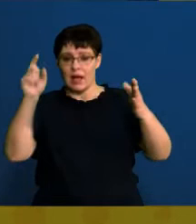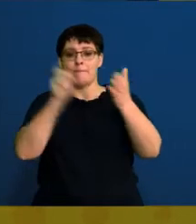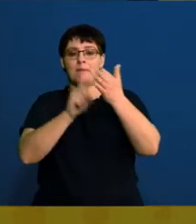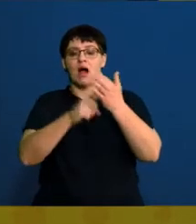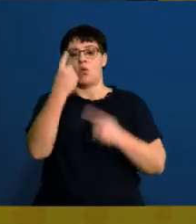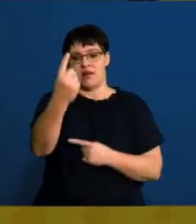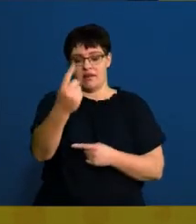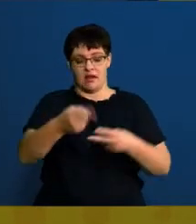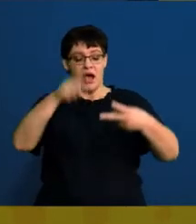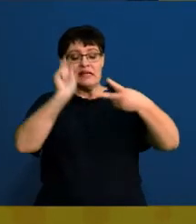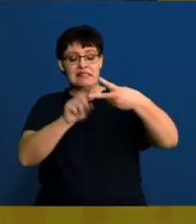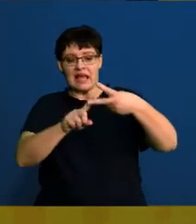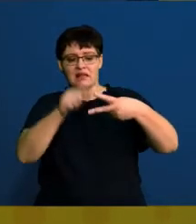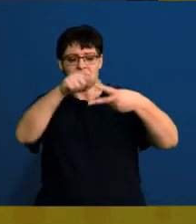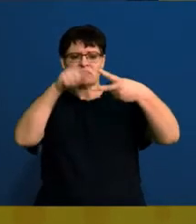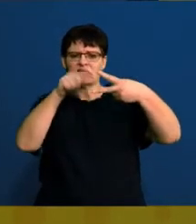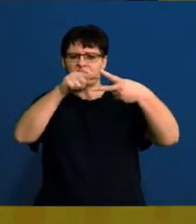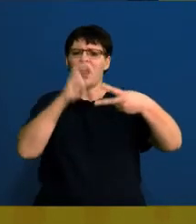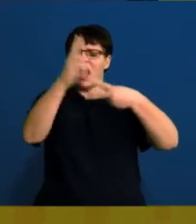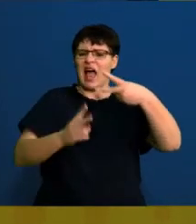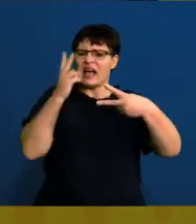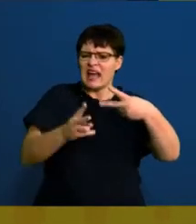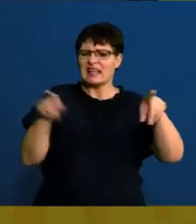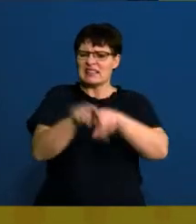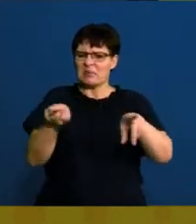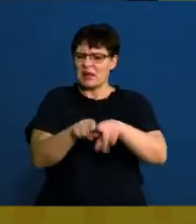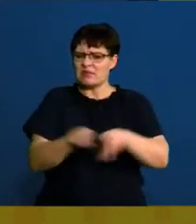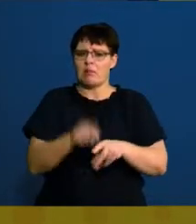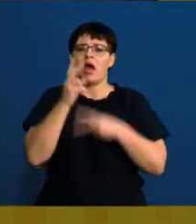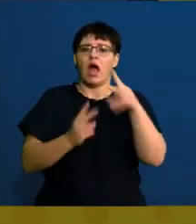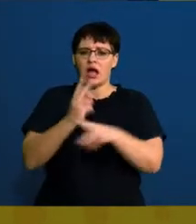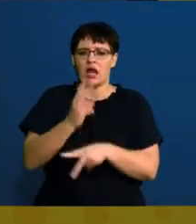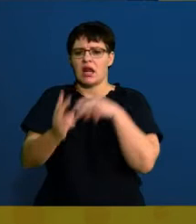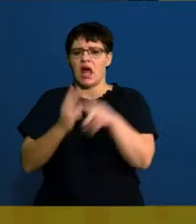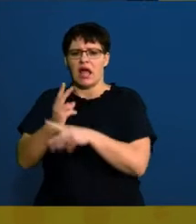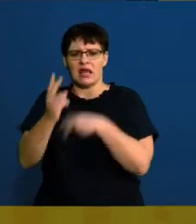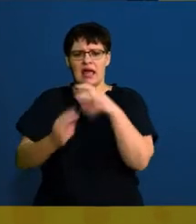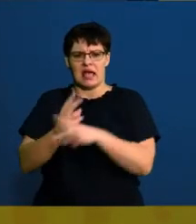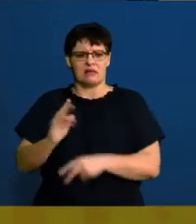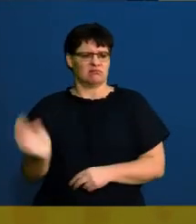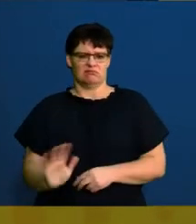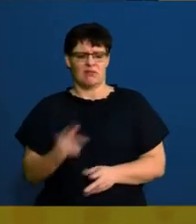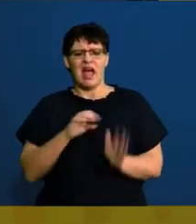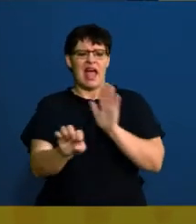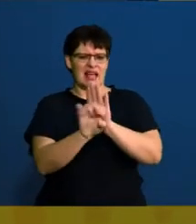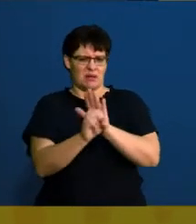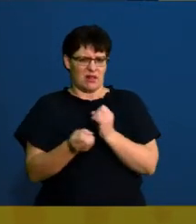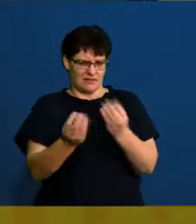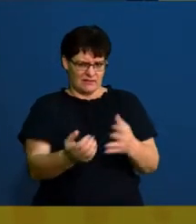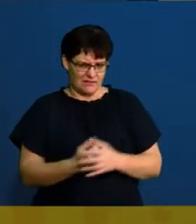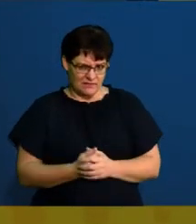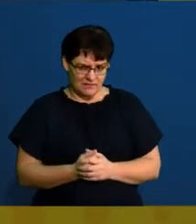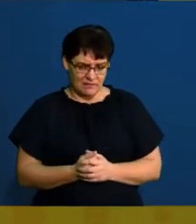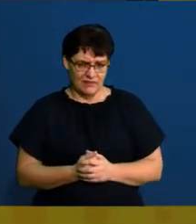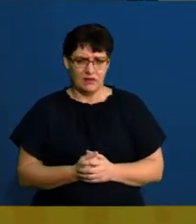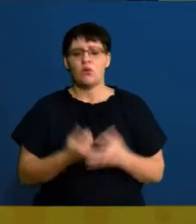don't repeat yourself or you don't say something the same way repeatedly. Let me give you a quick example.